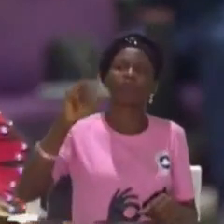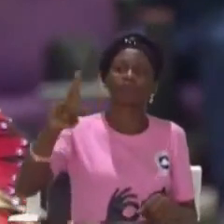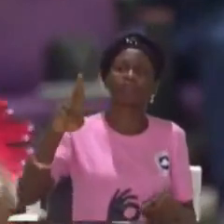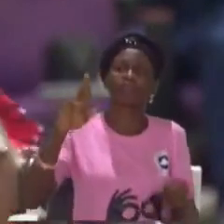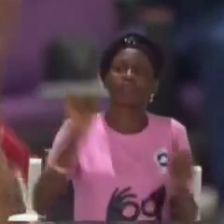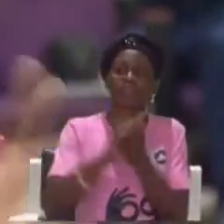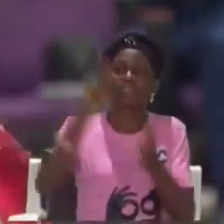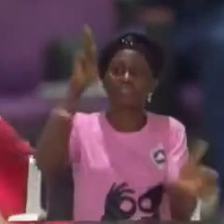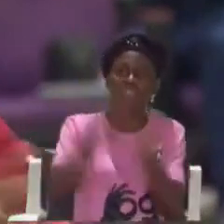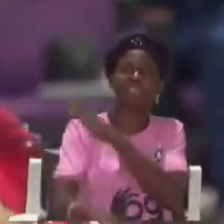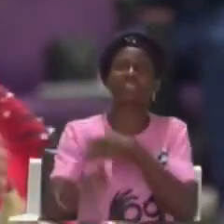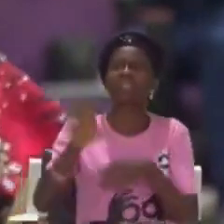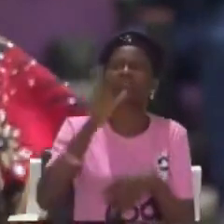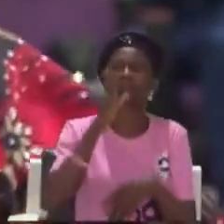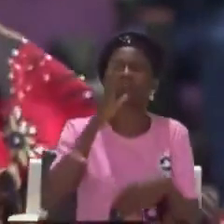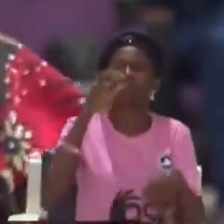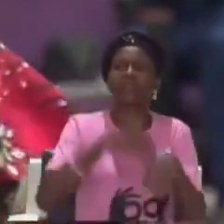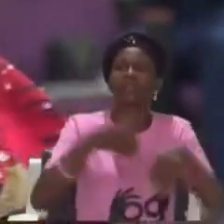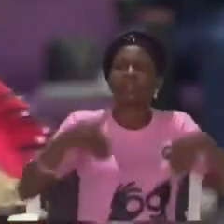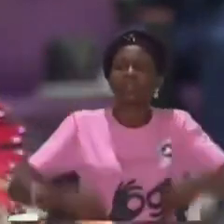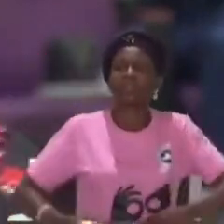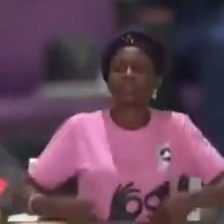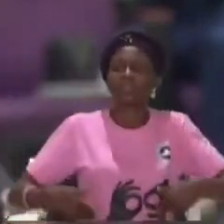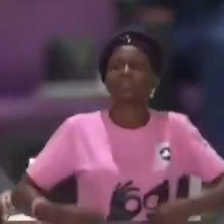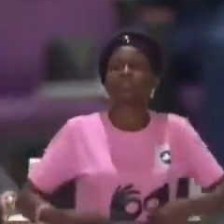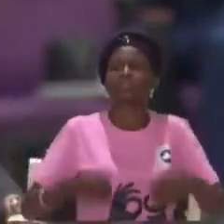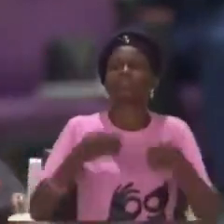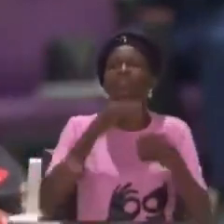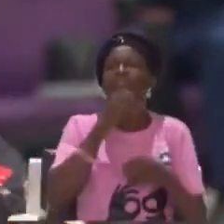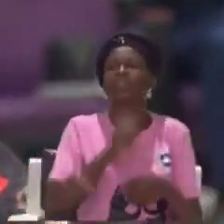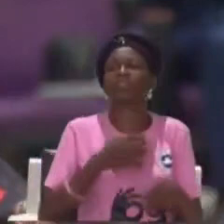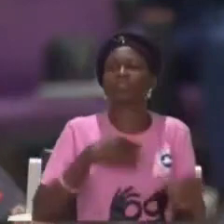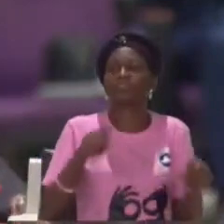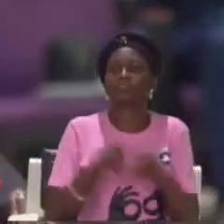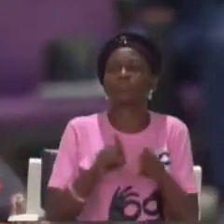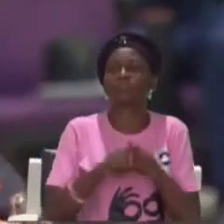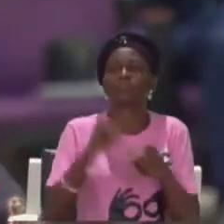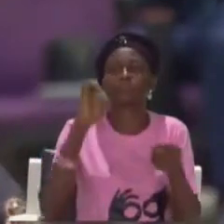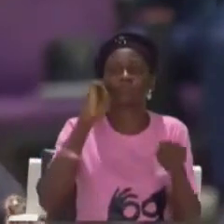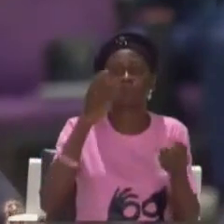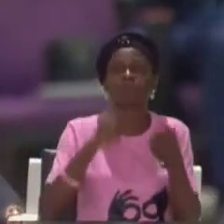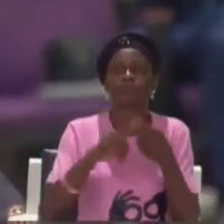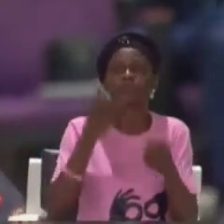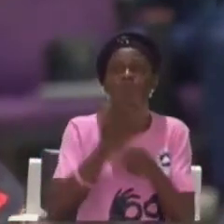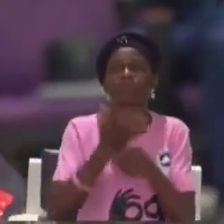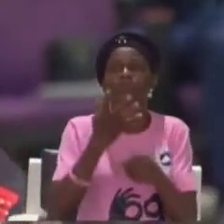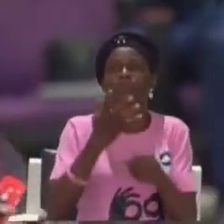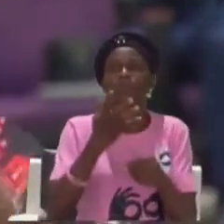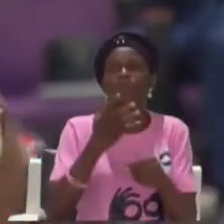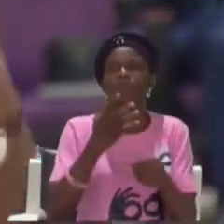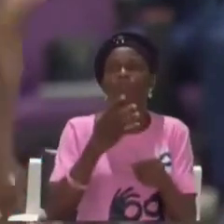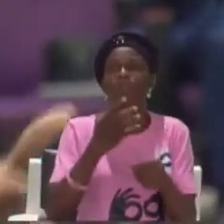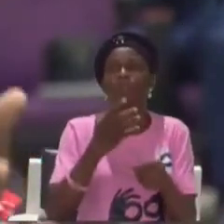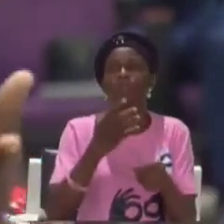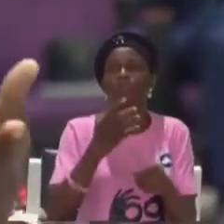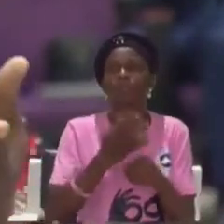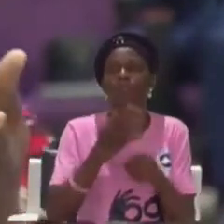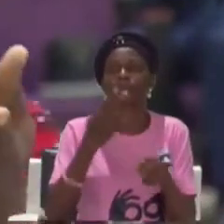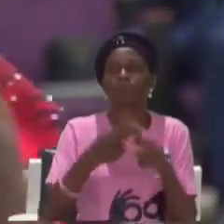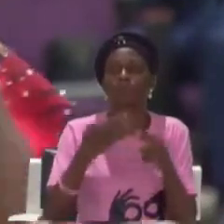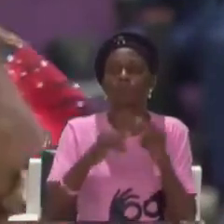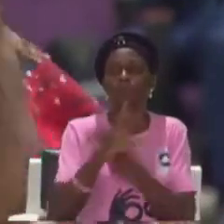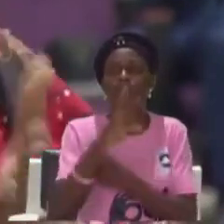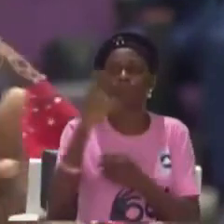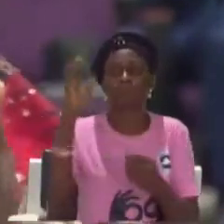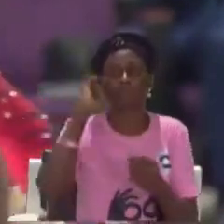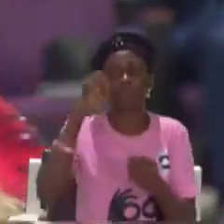my mother at a tender age. And also, I want to bless the name of God. I've worked with Lagos